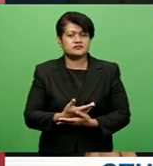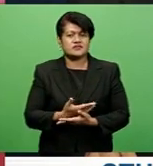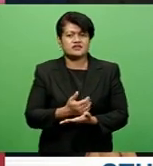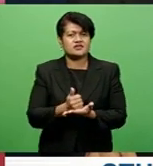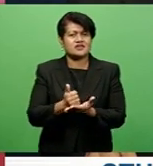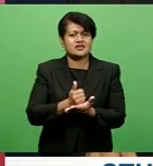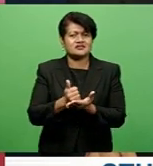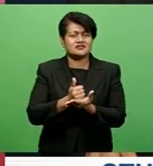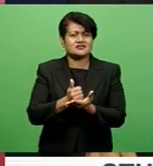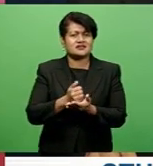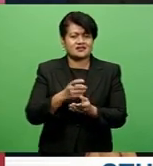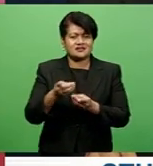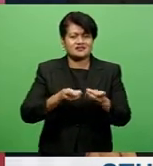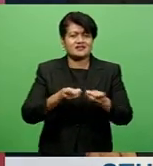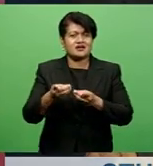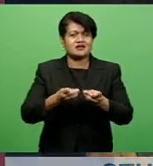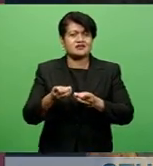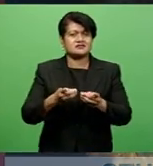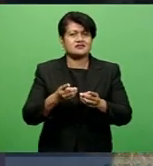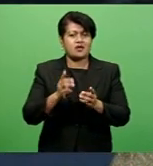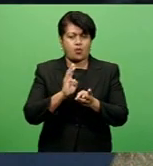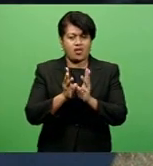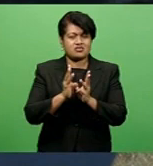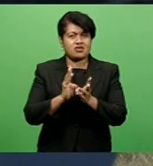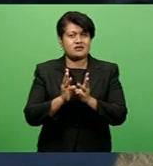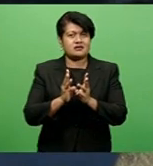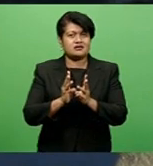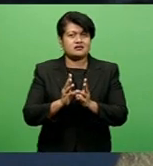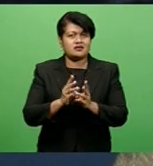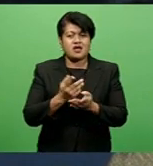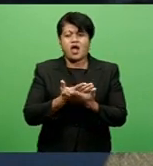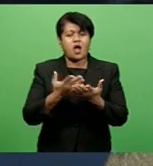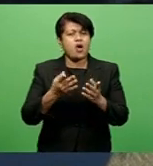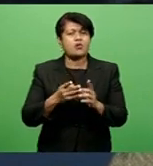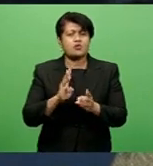Meteorology. Felipe, how will the weather develop in the next day or so?